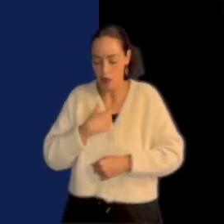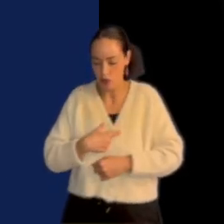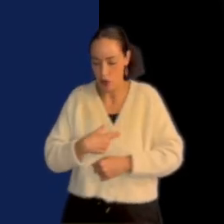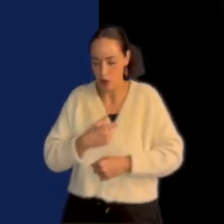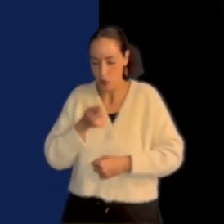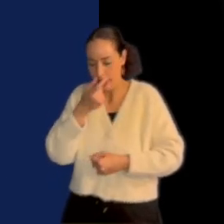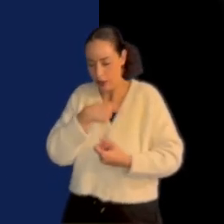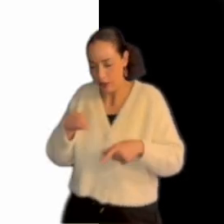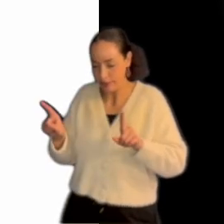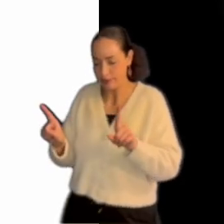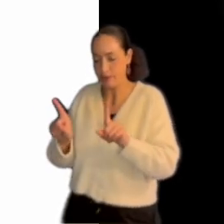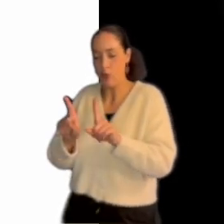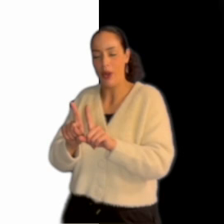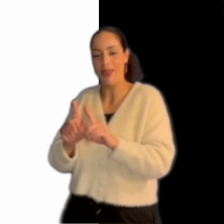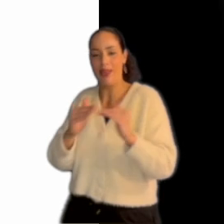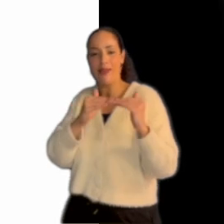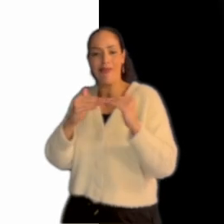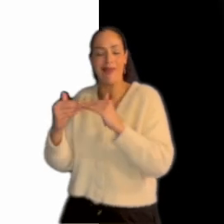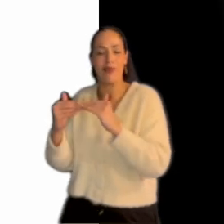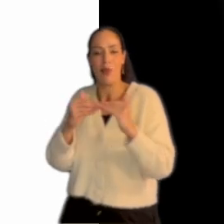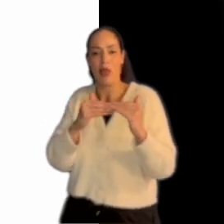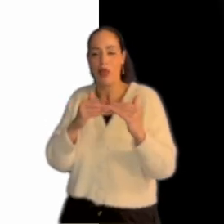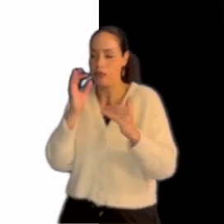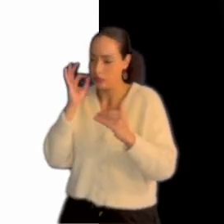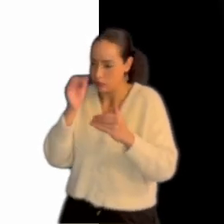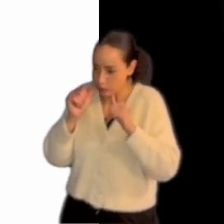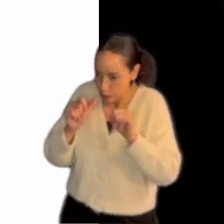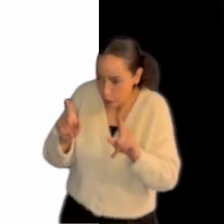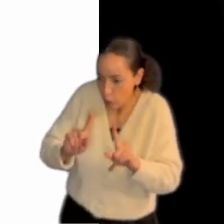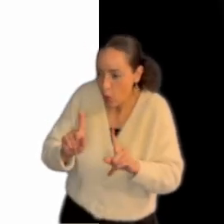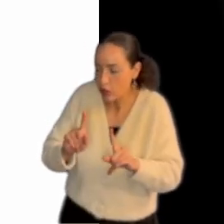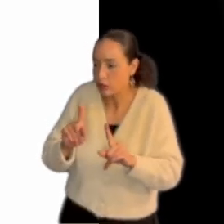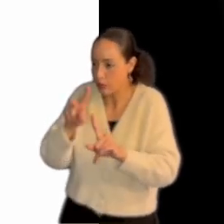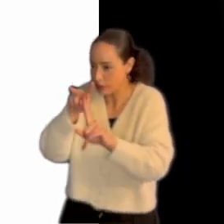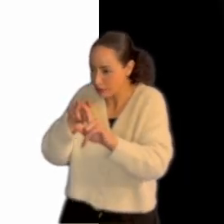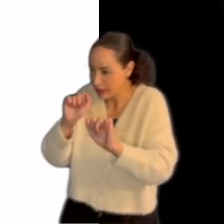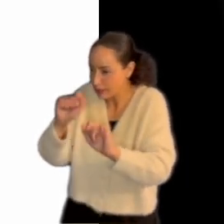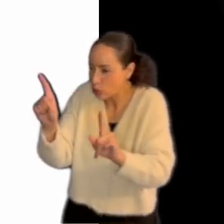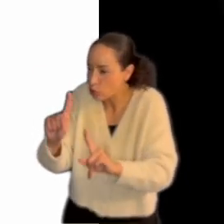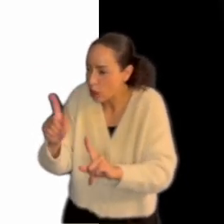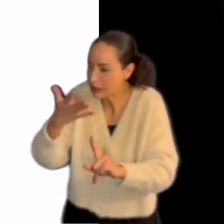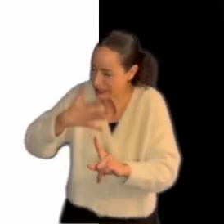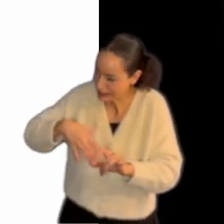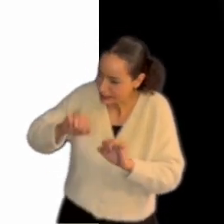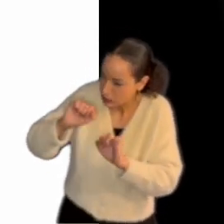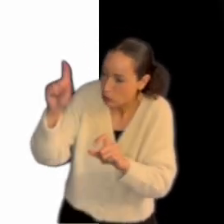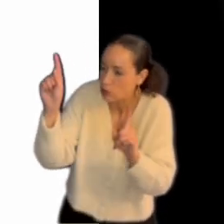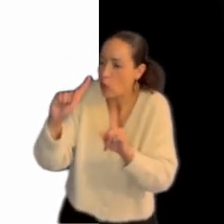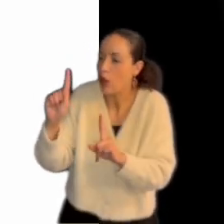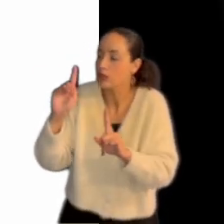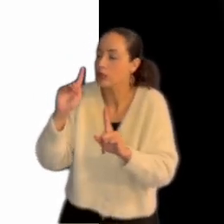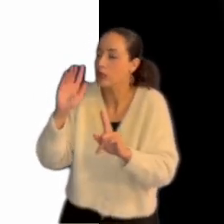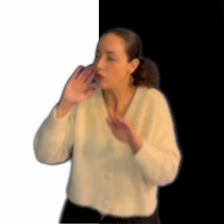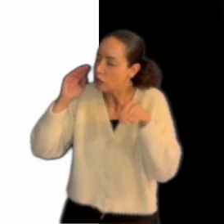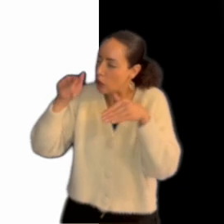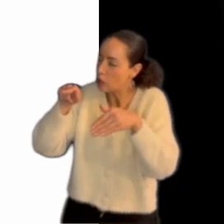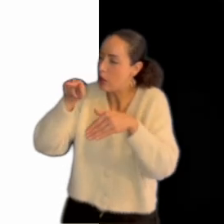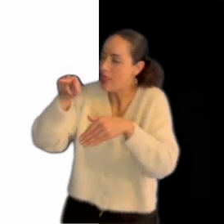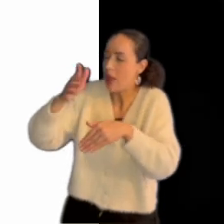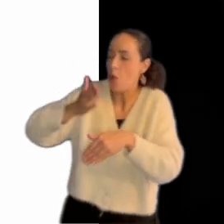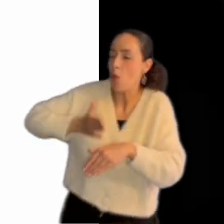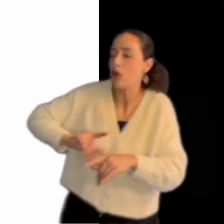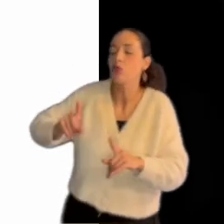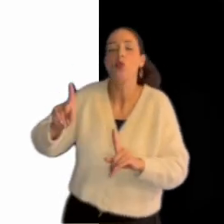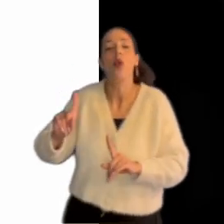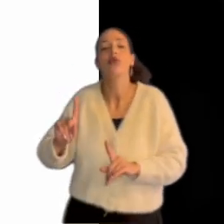what they want. Since its inception, the sense model has been used by practitioners and organisations in a range of different ways.